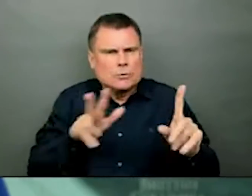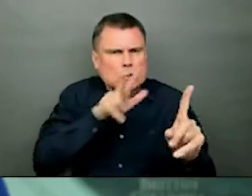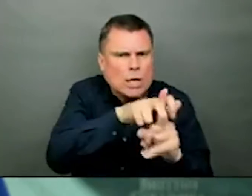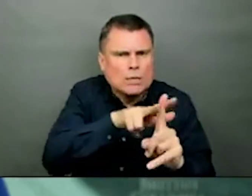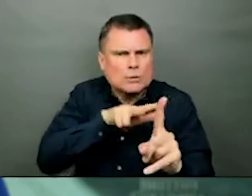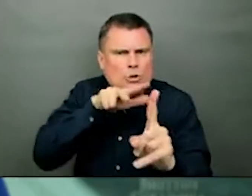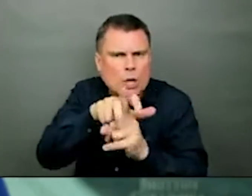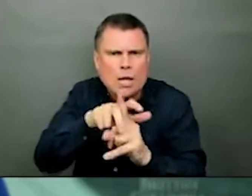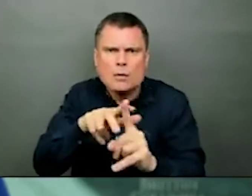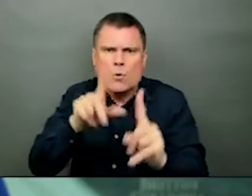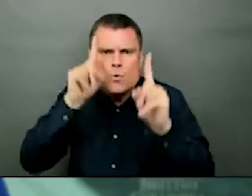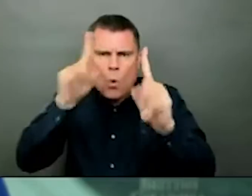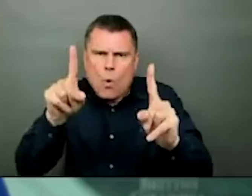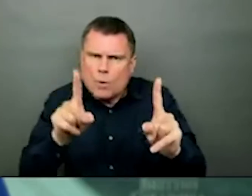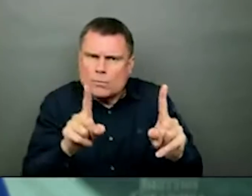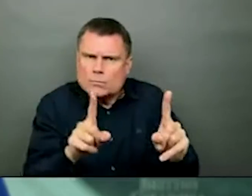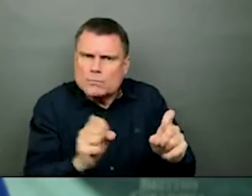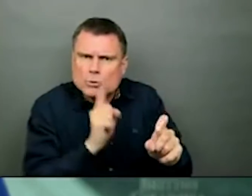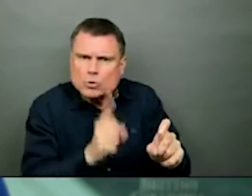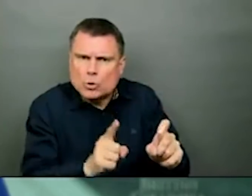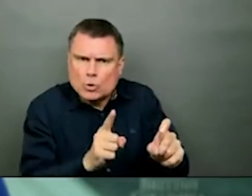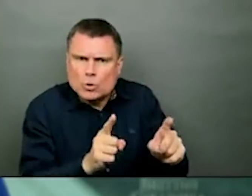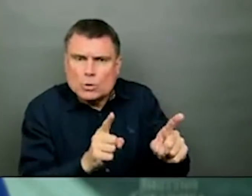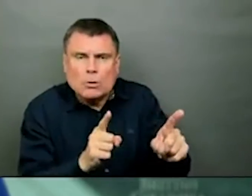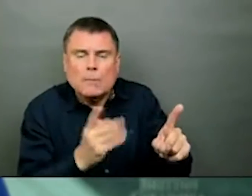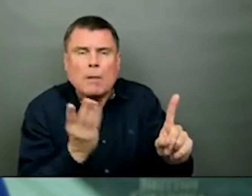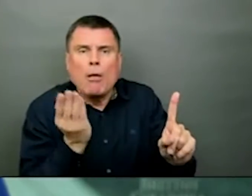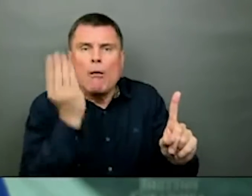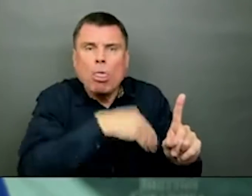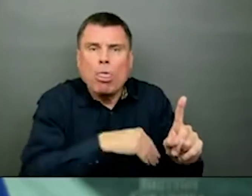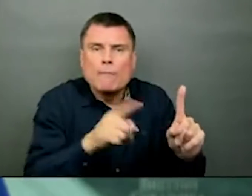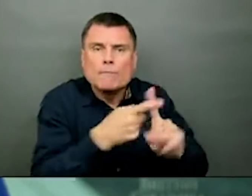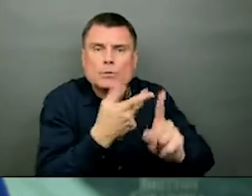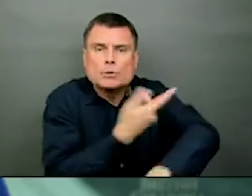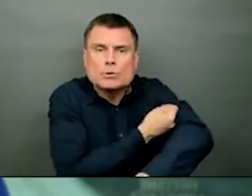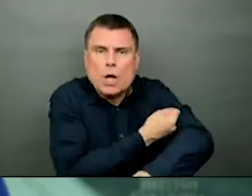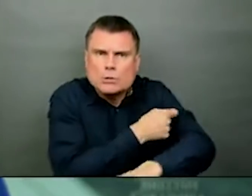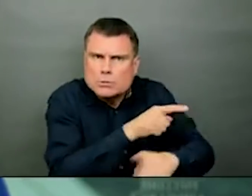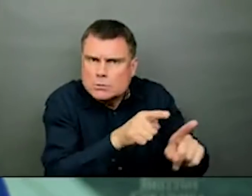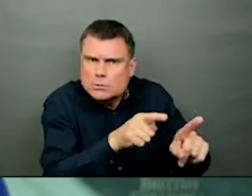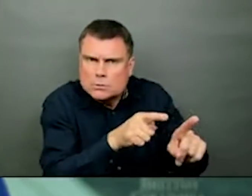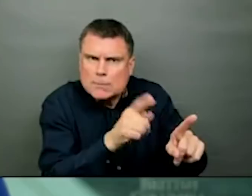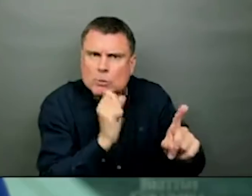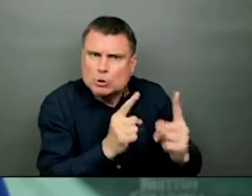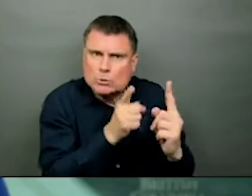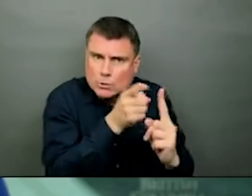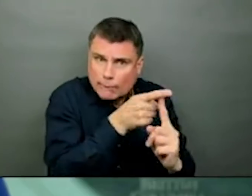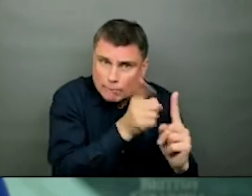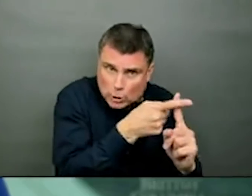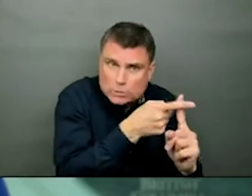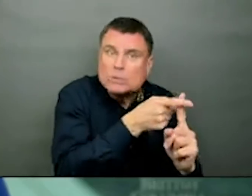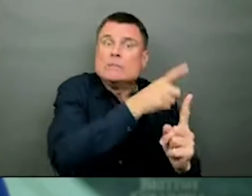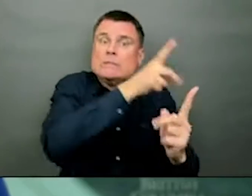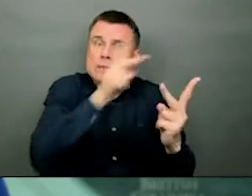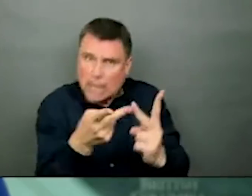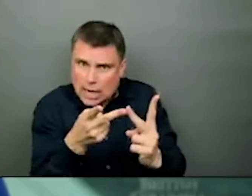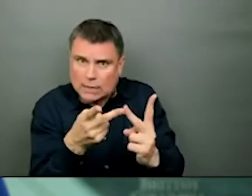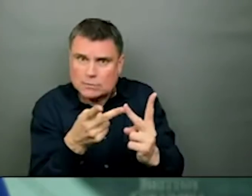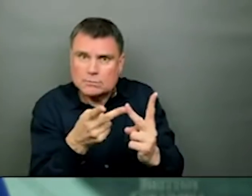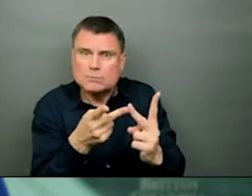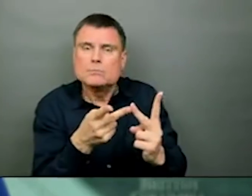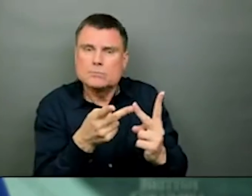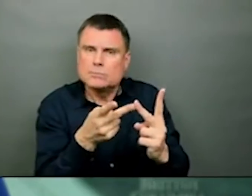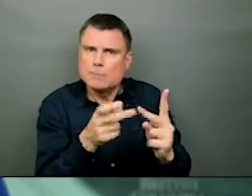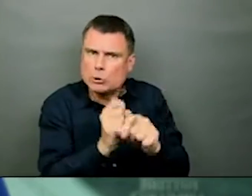time through. Obviously, there's people coming into long-term care as well in these times, and so we have to maintain this